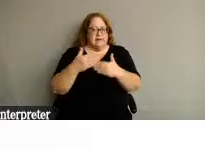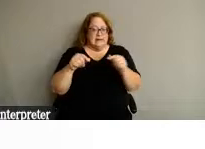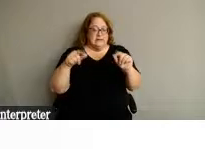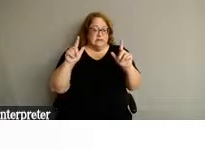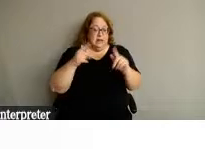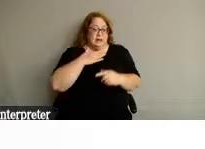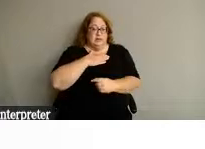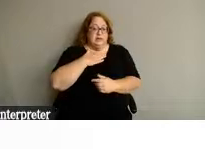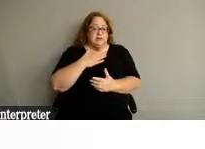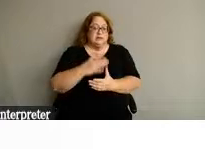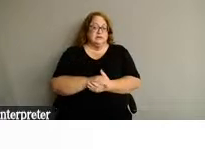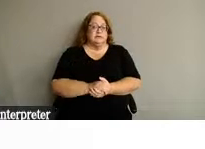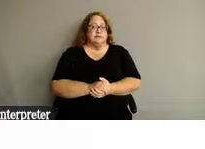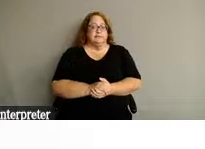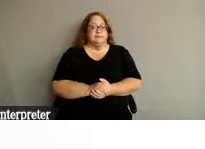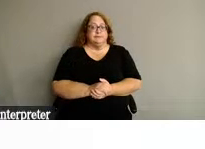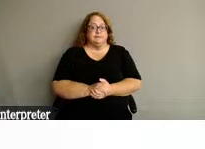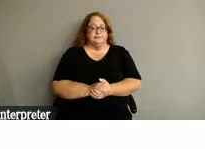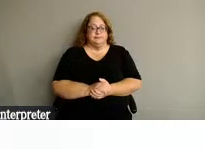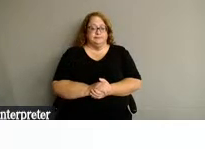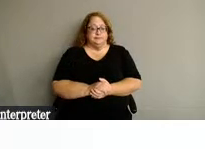please.